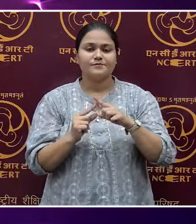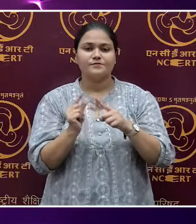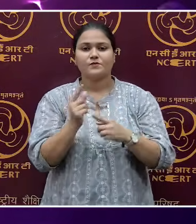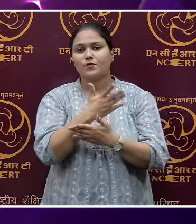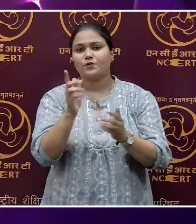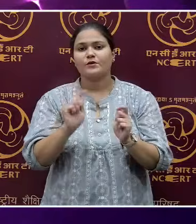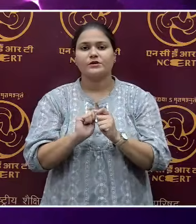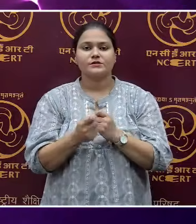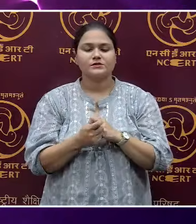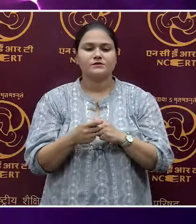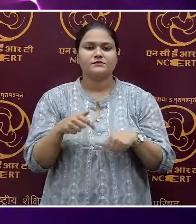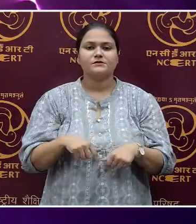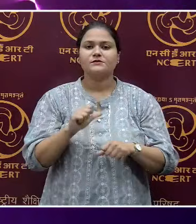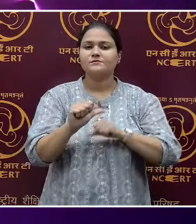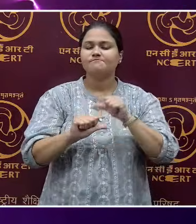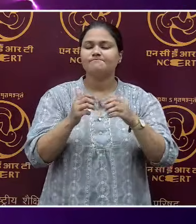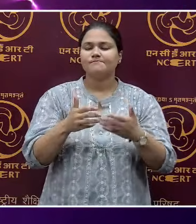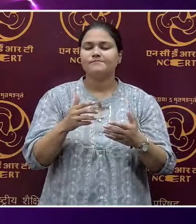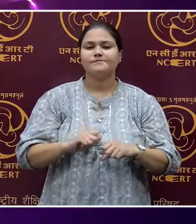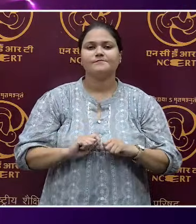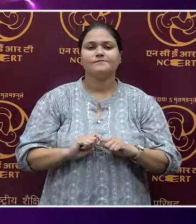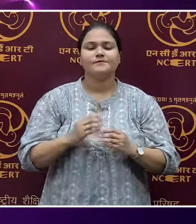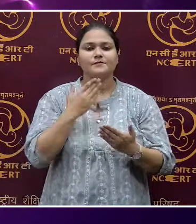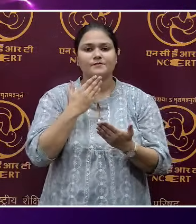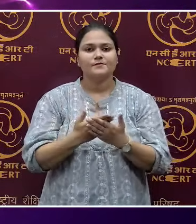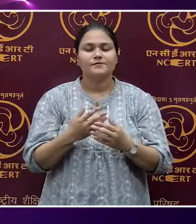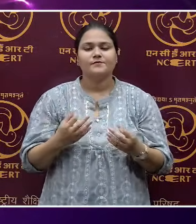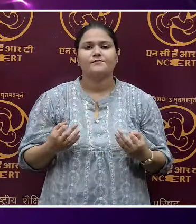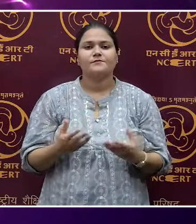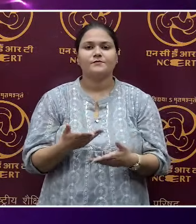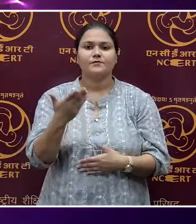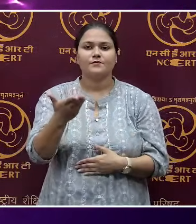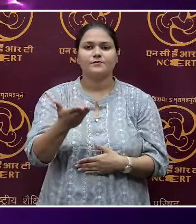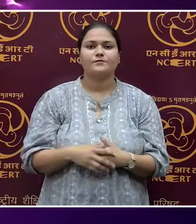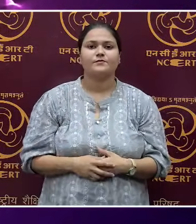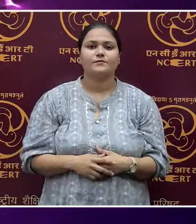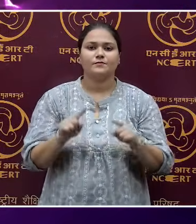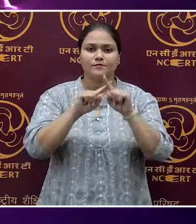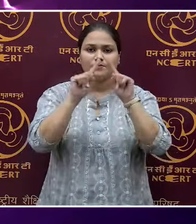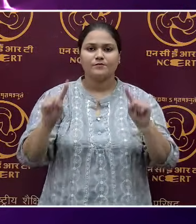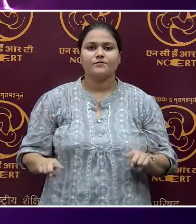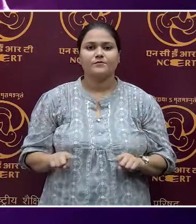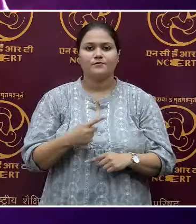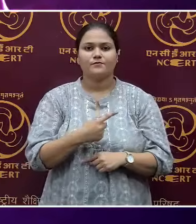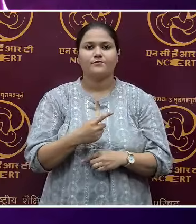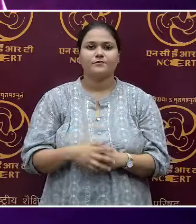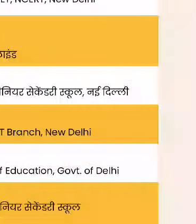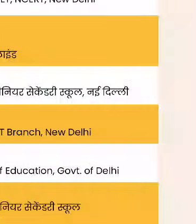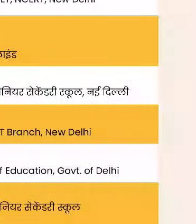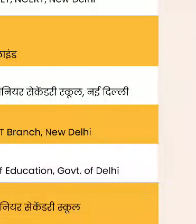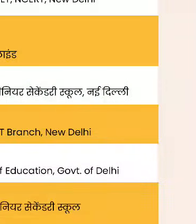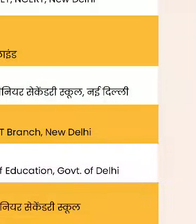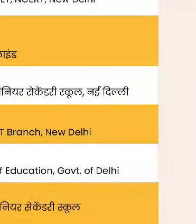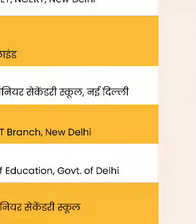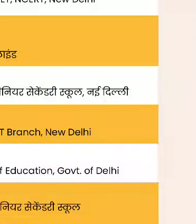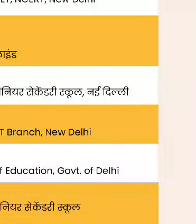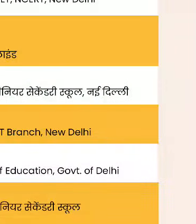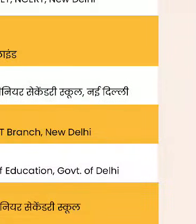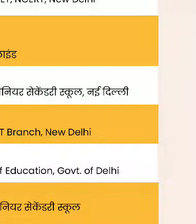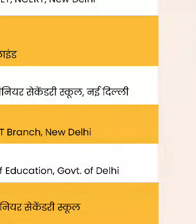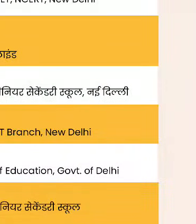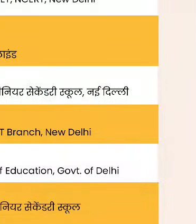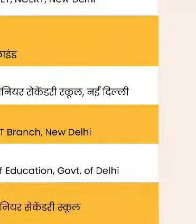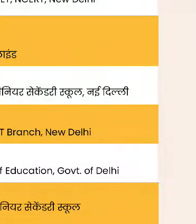success. Thank you so very much. And now let me tell you quickly about what's coming up next. Here is the program schedule. We're through with the session on